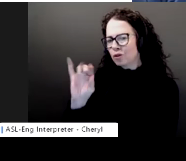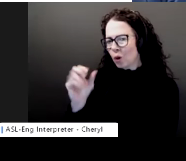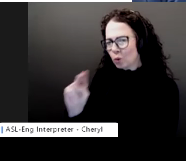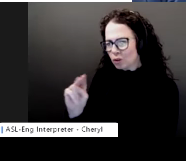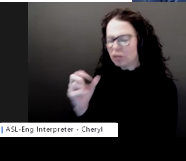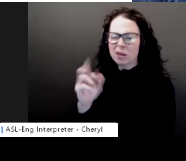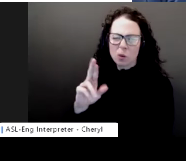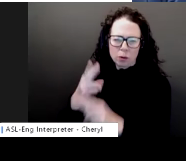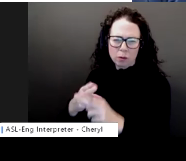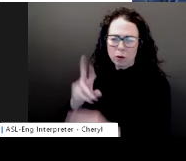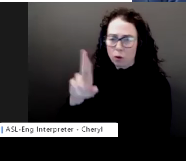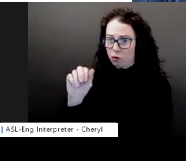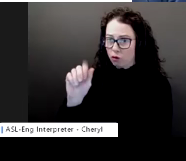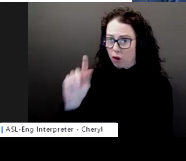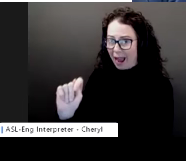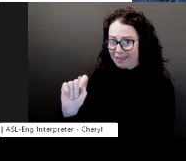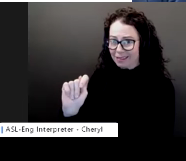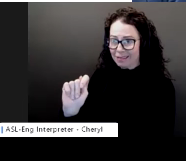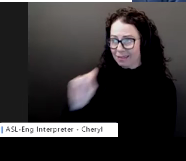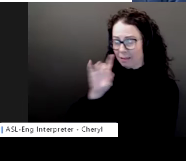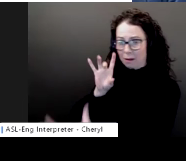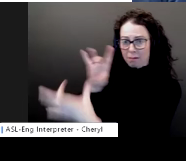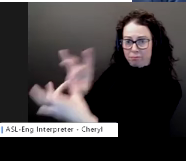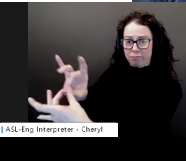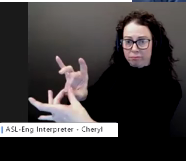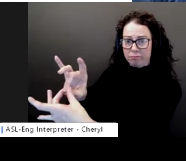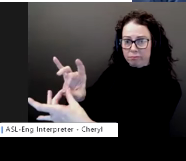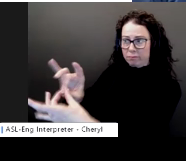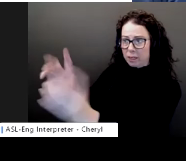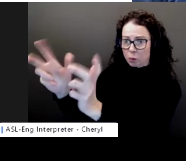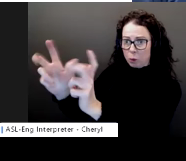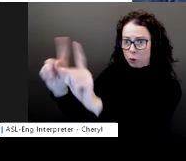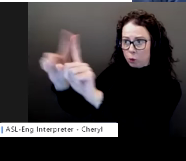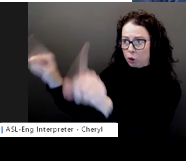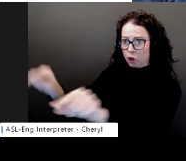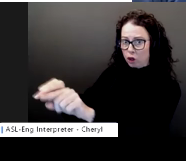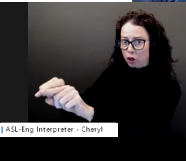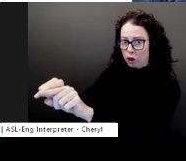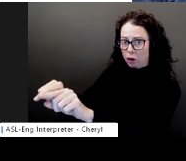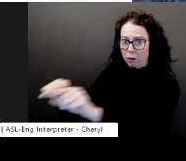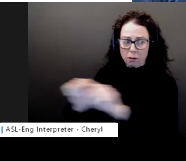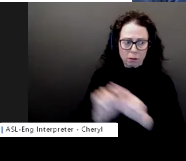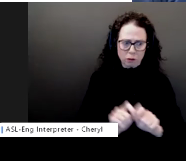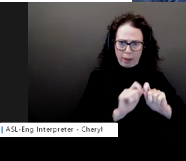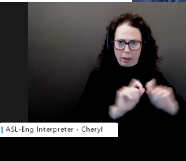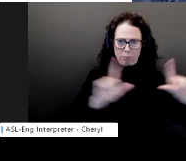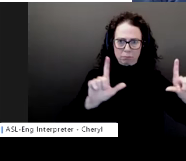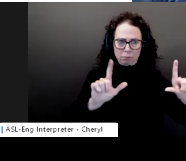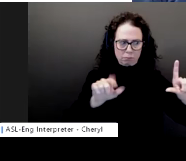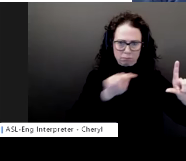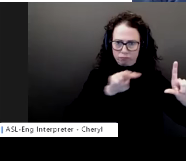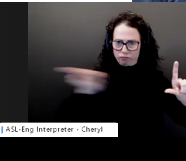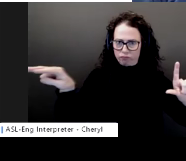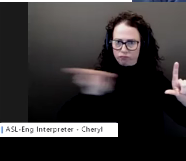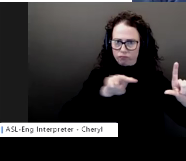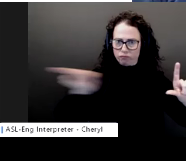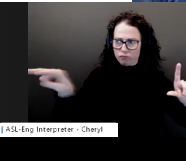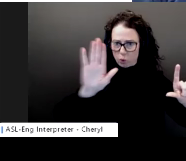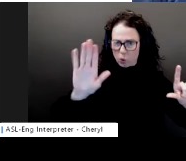rat installed on your computer and they're seeing your screen, the fact that you've just opened up a VPN on